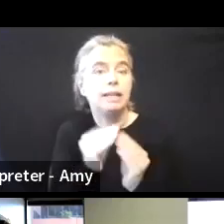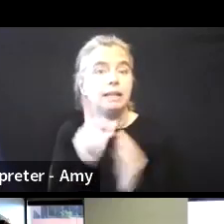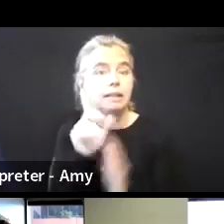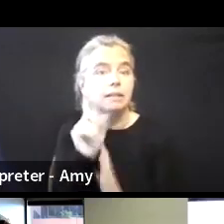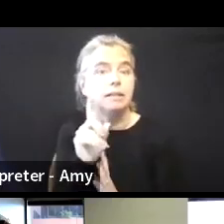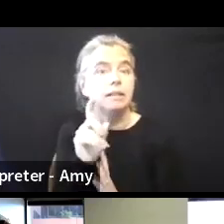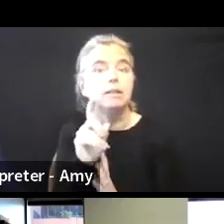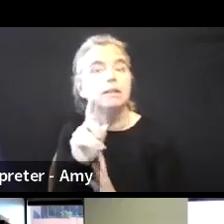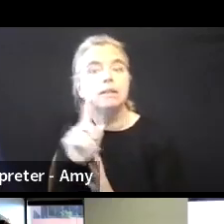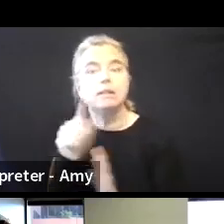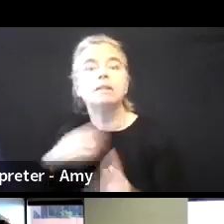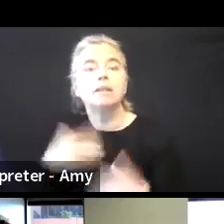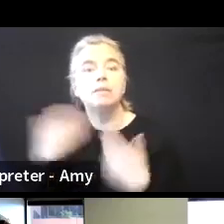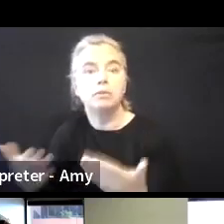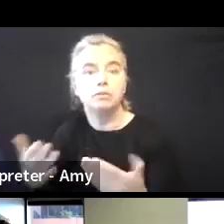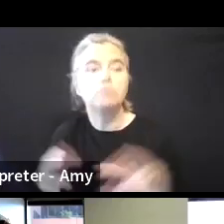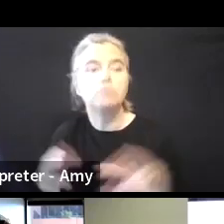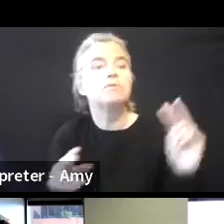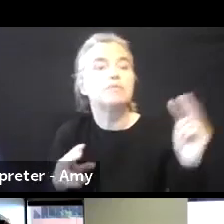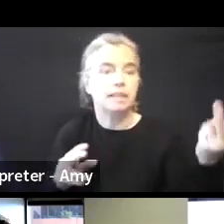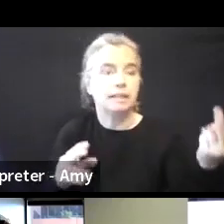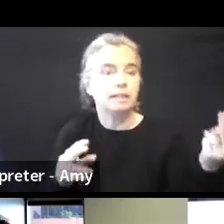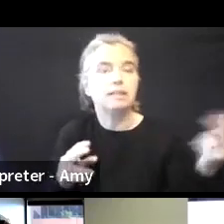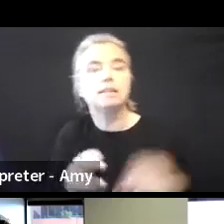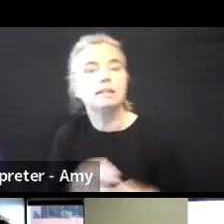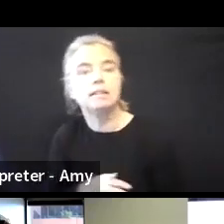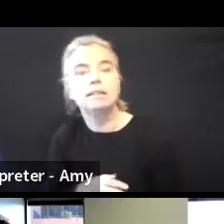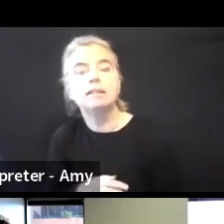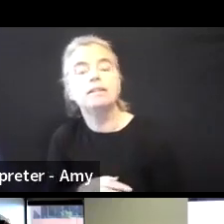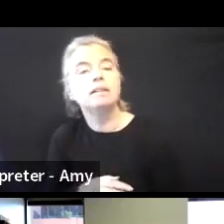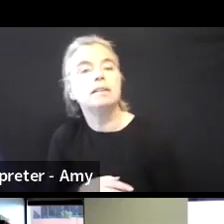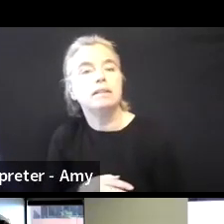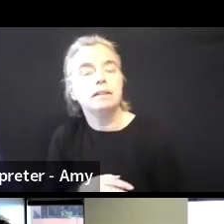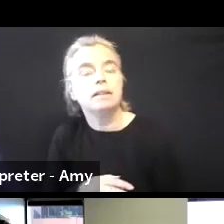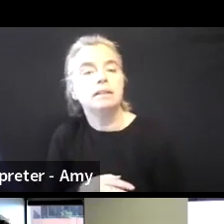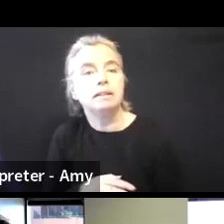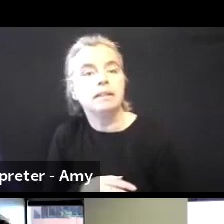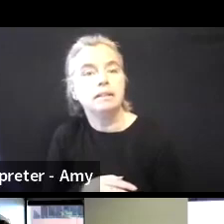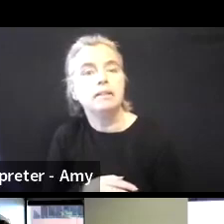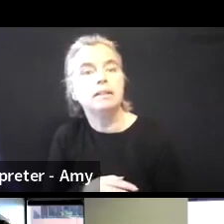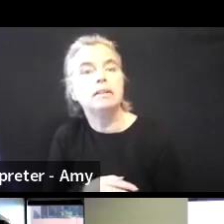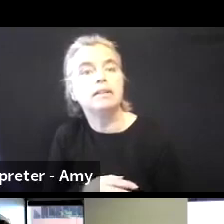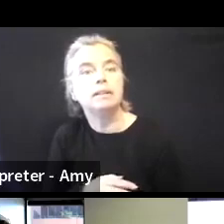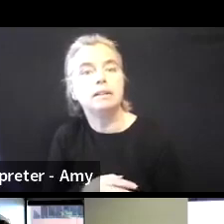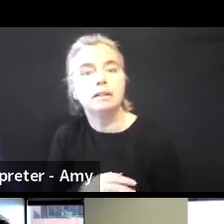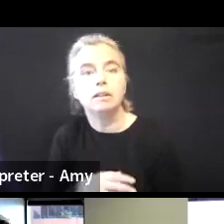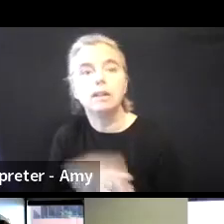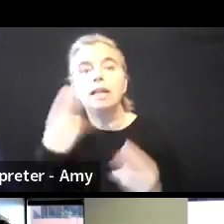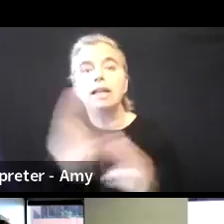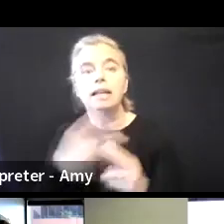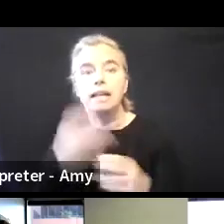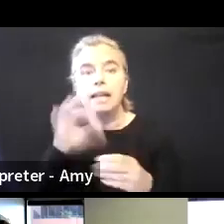So moved. Second. And a second. Okay, and a roll call vote, please.